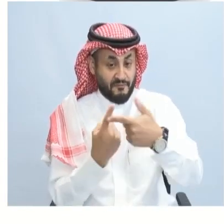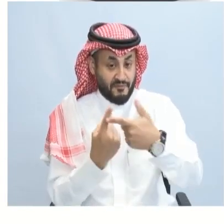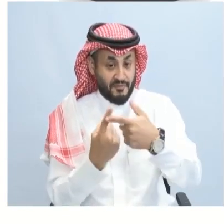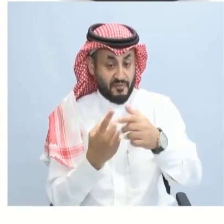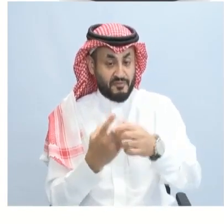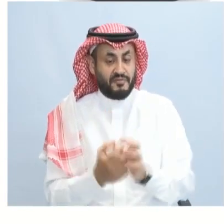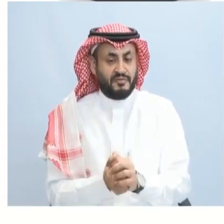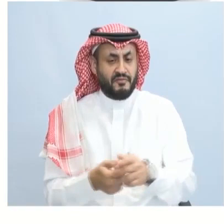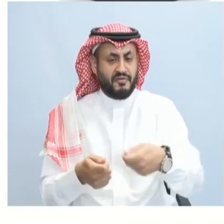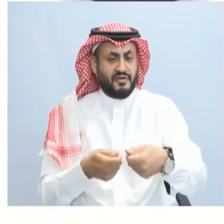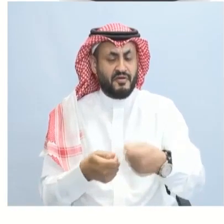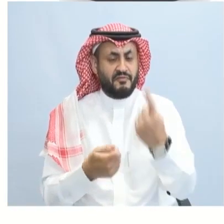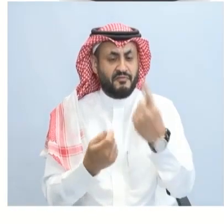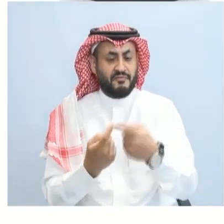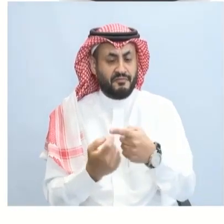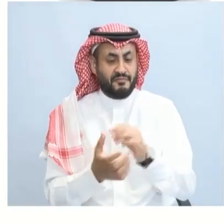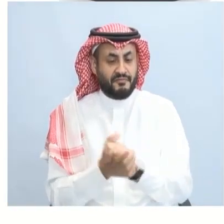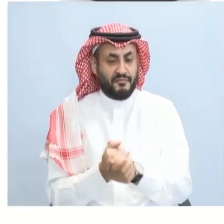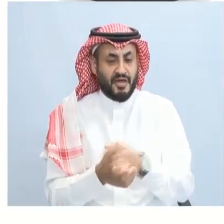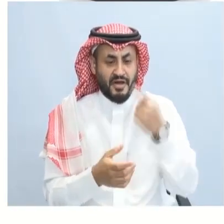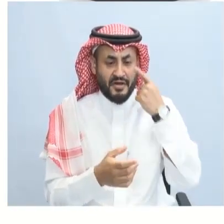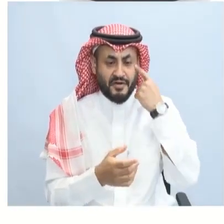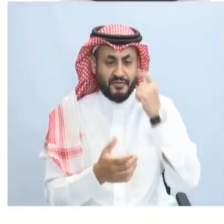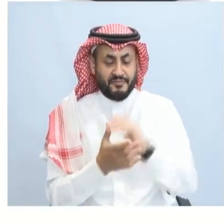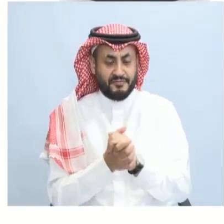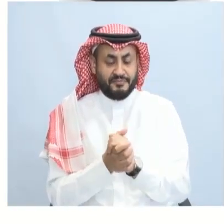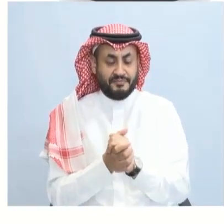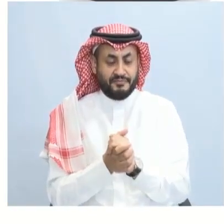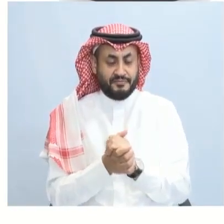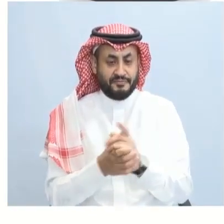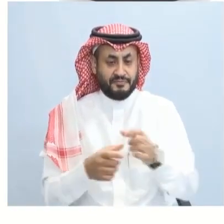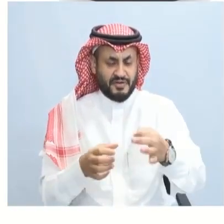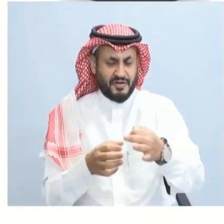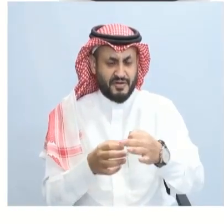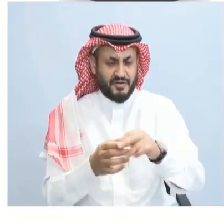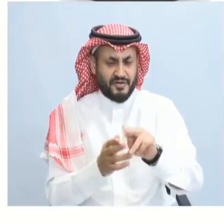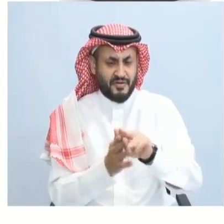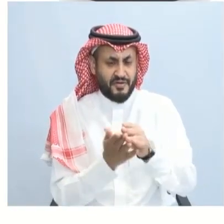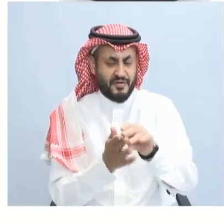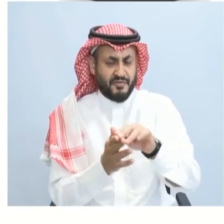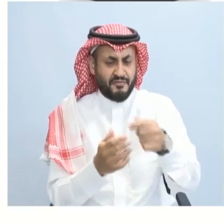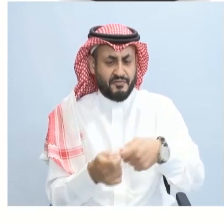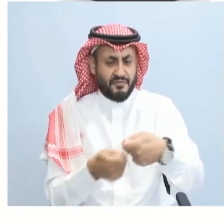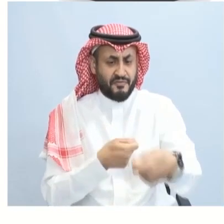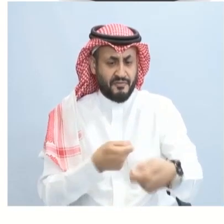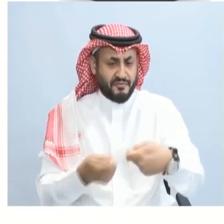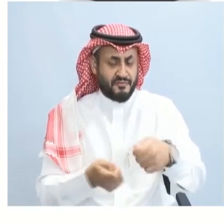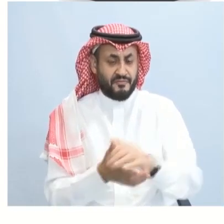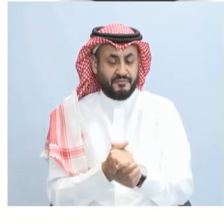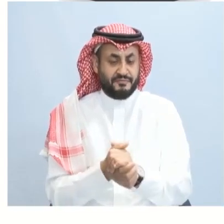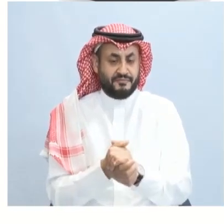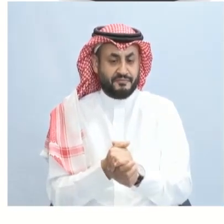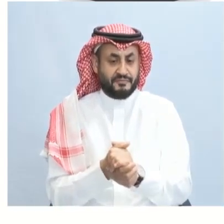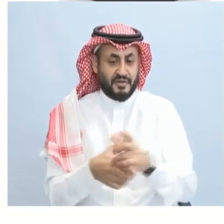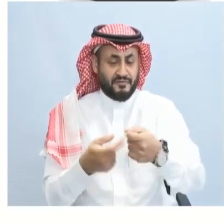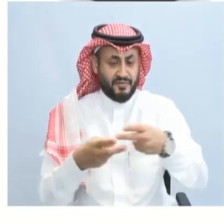around 1200 BCE in China, where people would use special shells called cowrie shells to purchase goods.